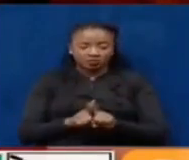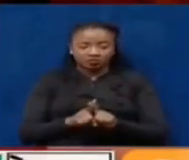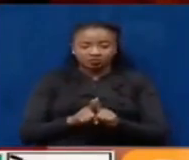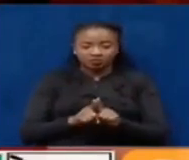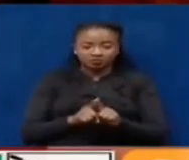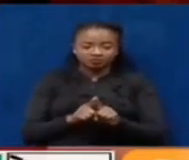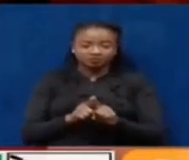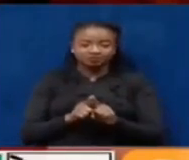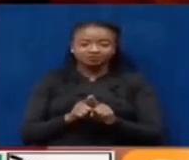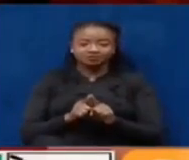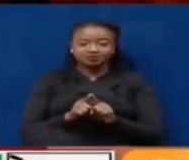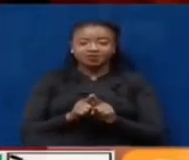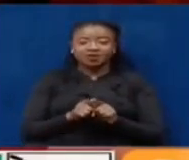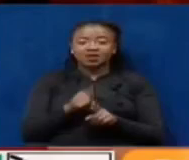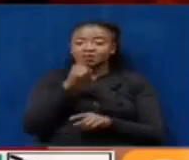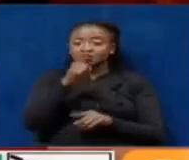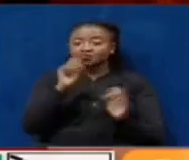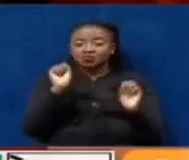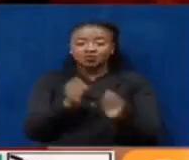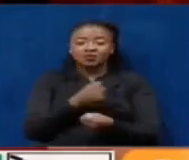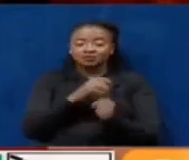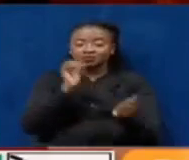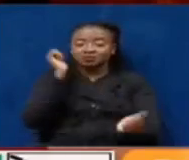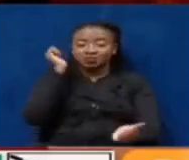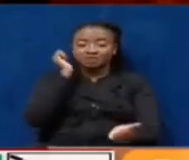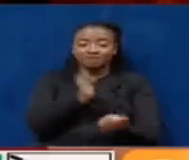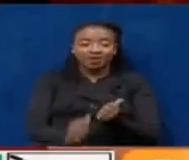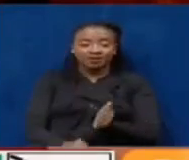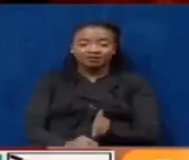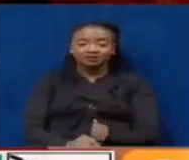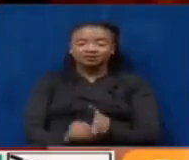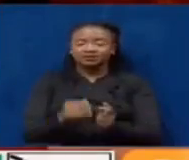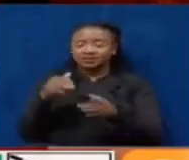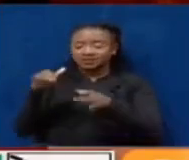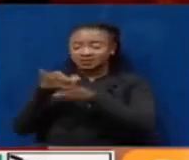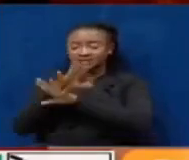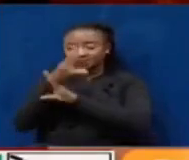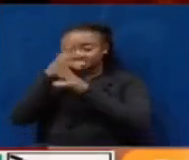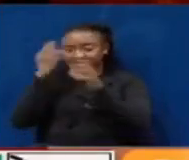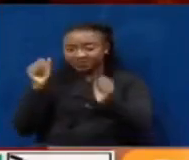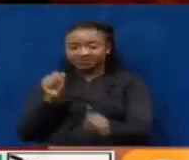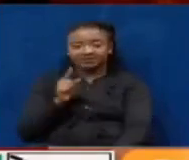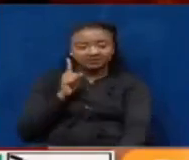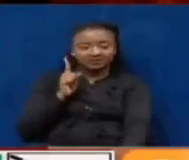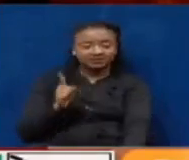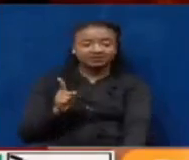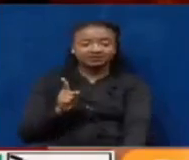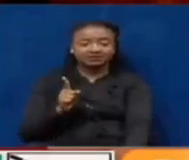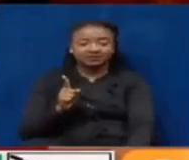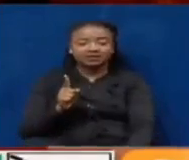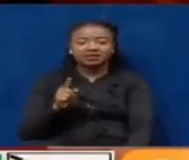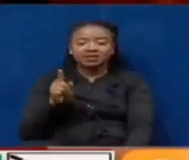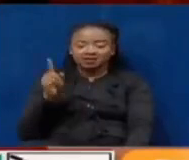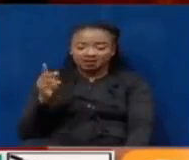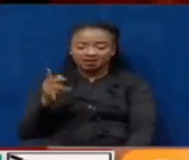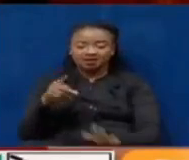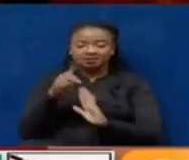Mr. Speaker, you cannot punish the Deputy President, the principal assistant to the